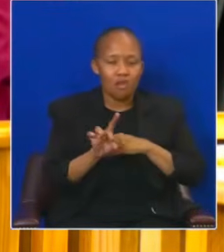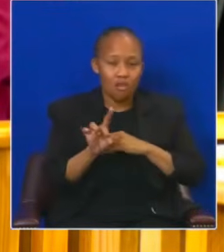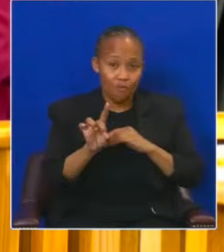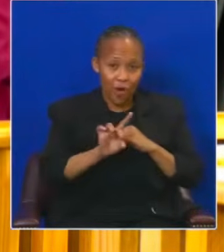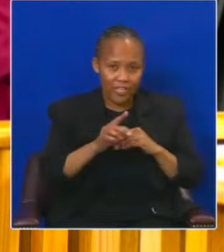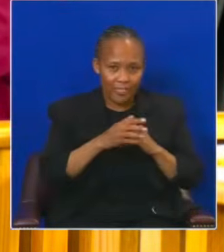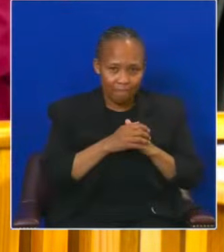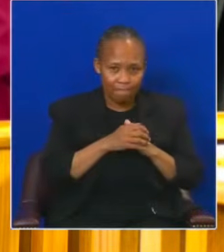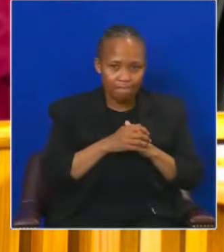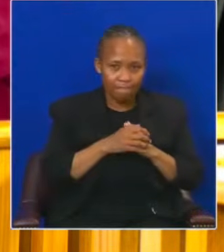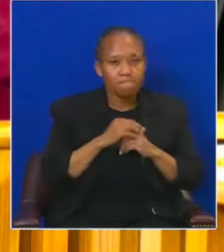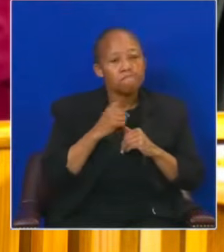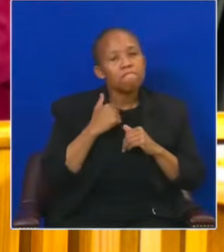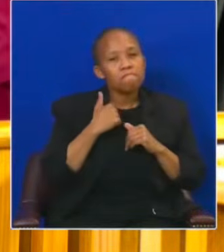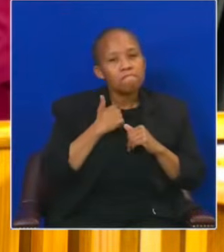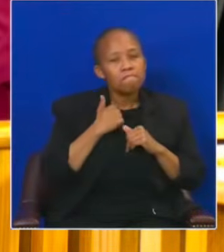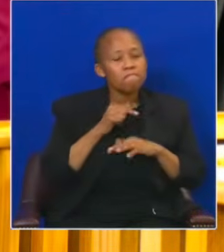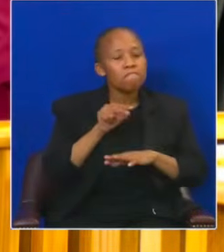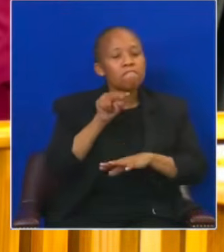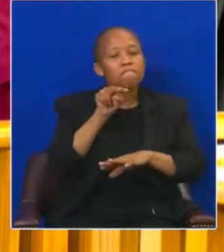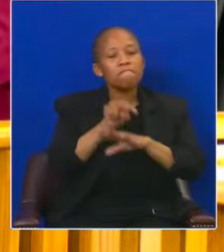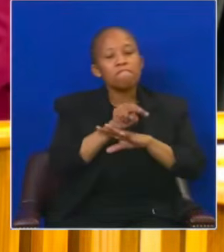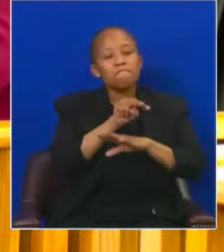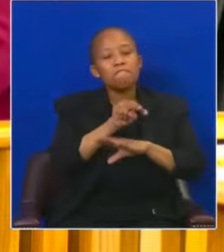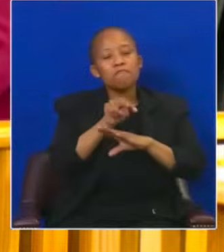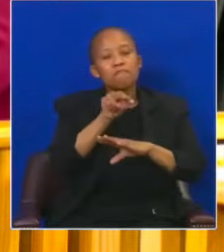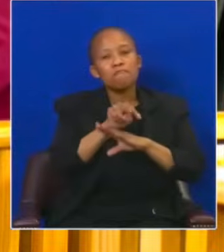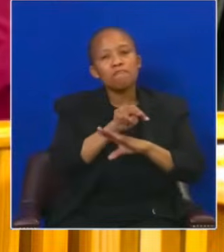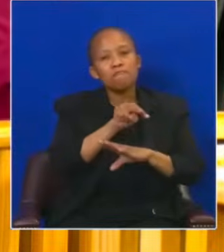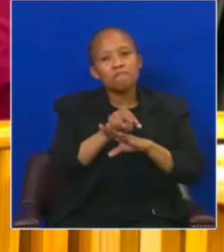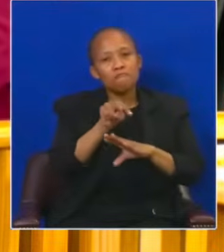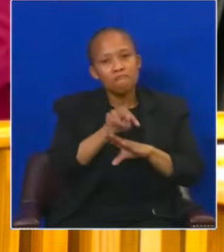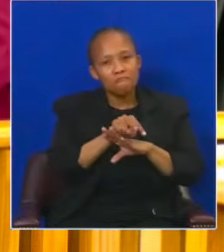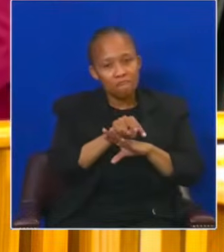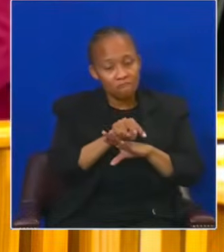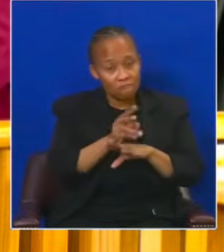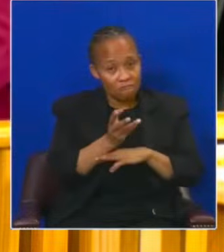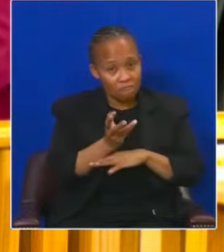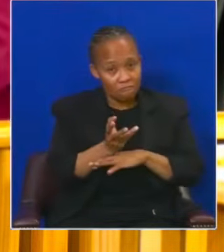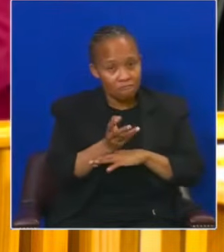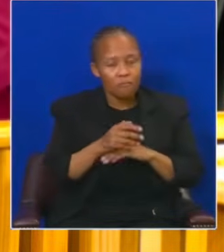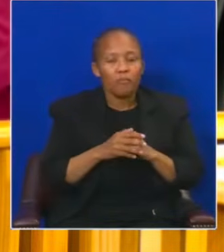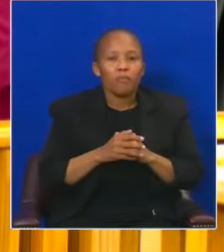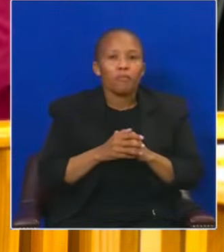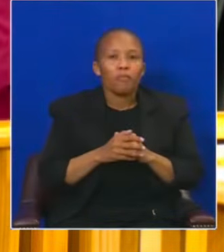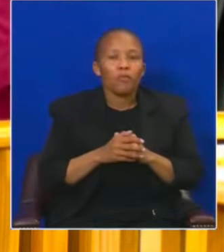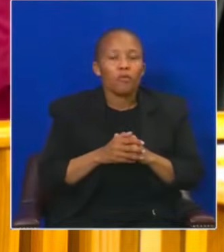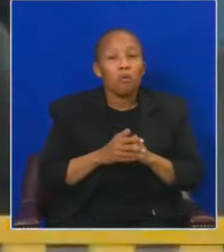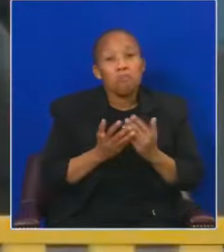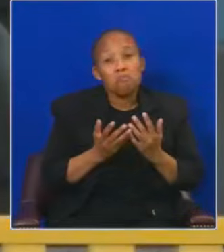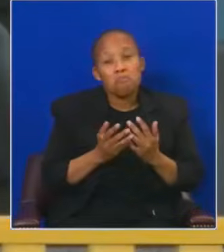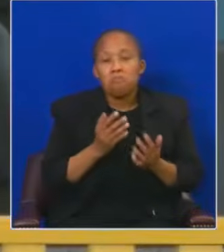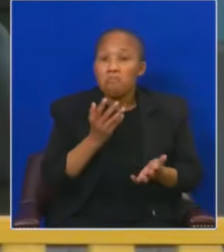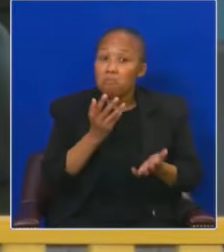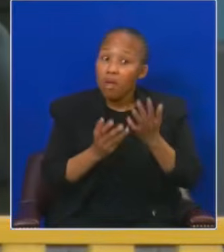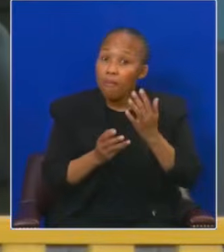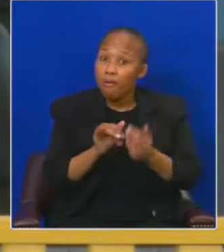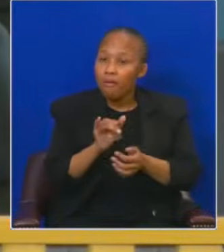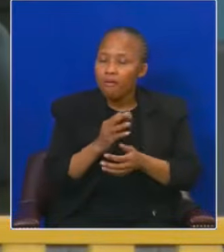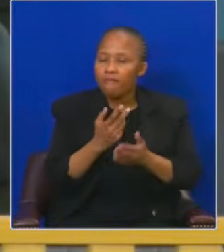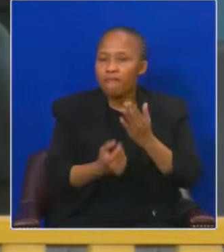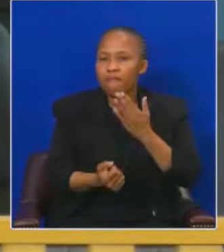observation, and or should there need arise, as a